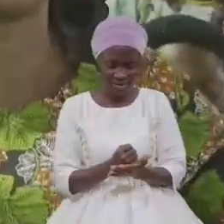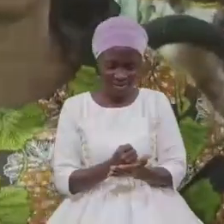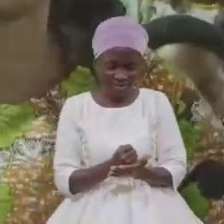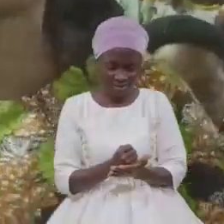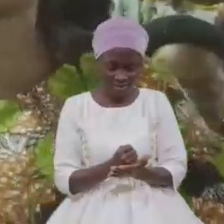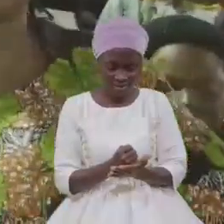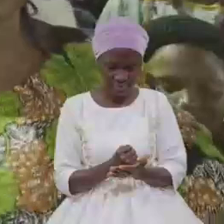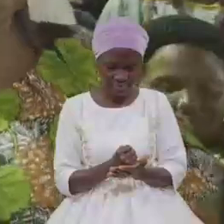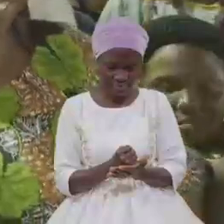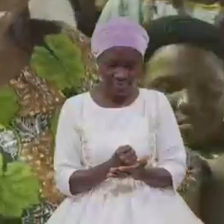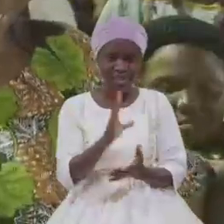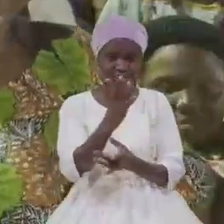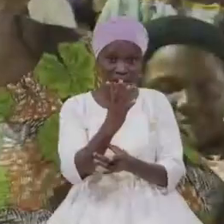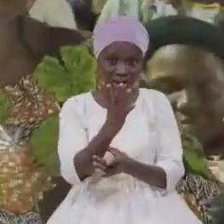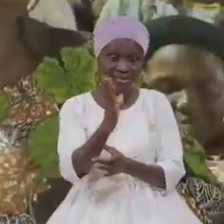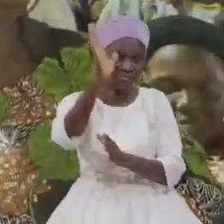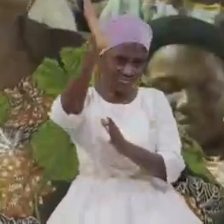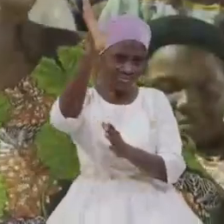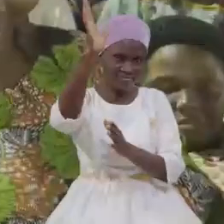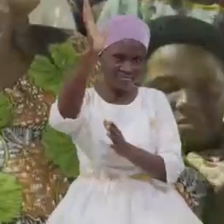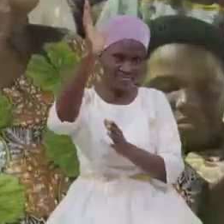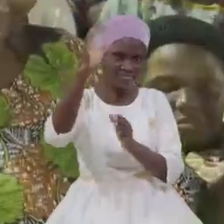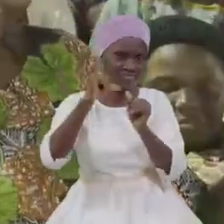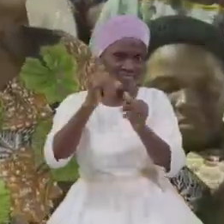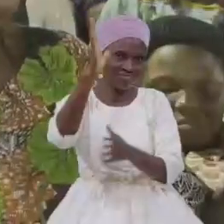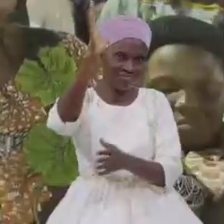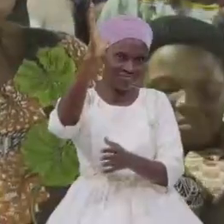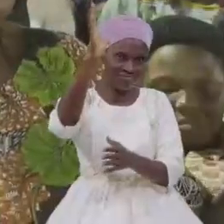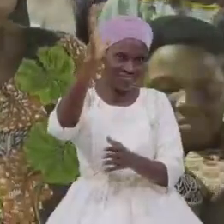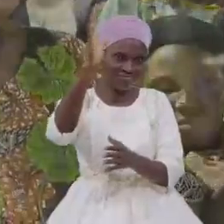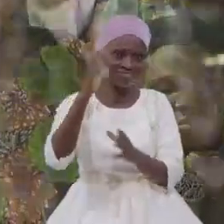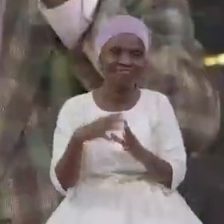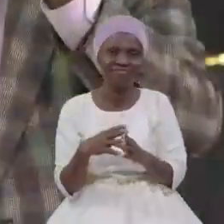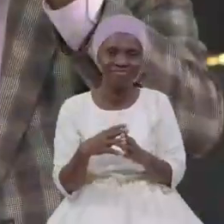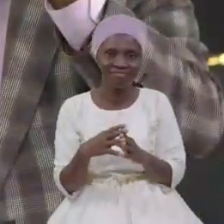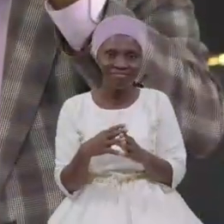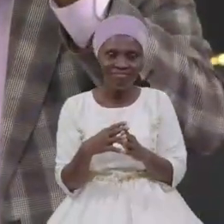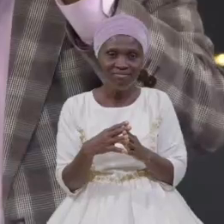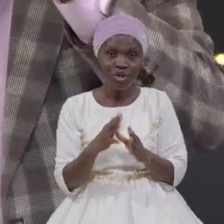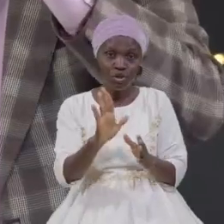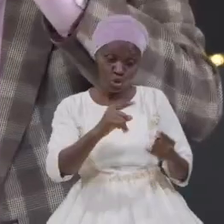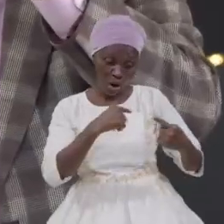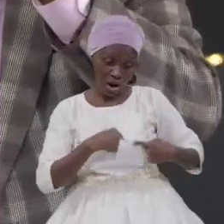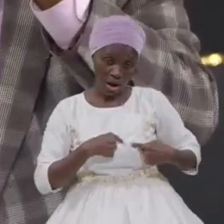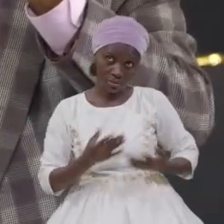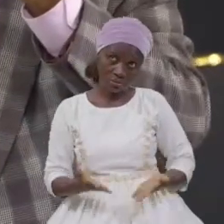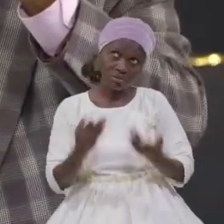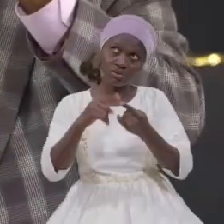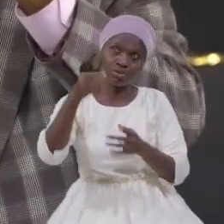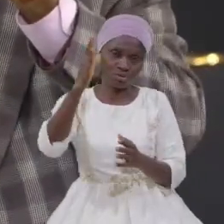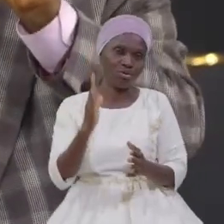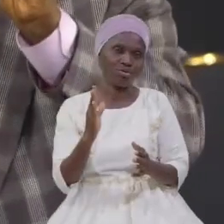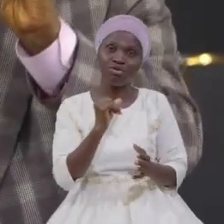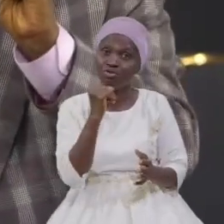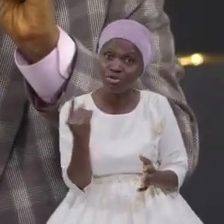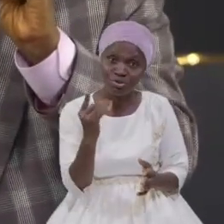Keep up that hand. It's not just your hand, though, it's your heart. But to indicate that